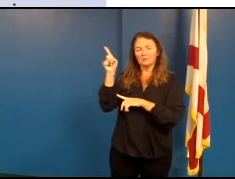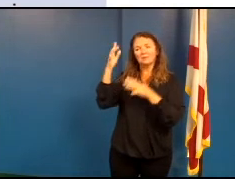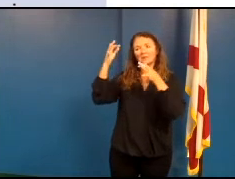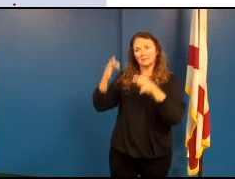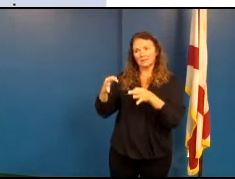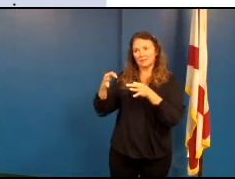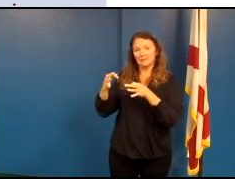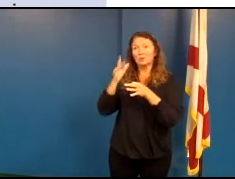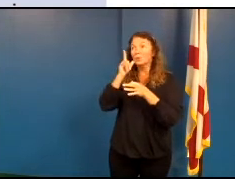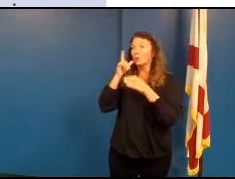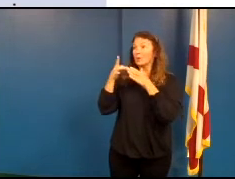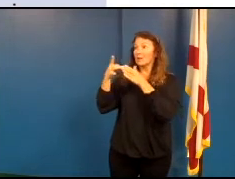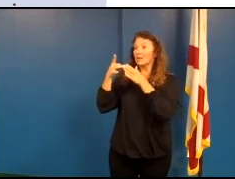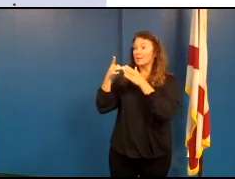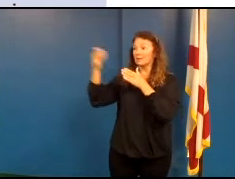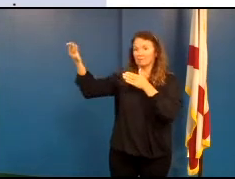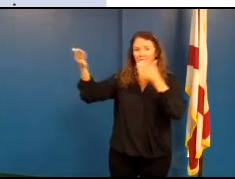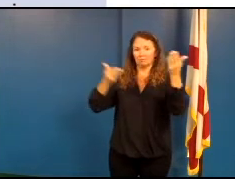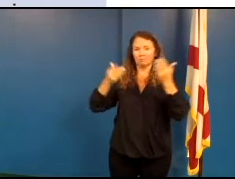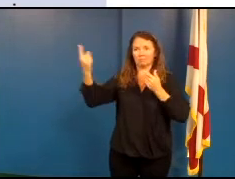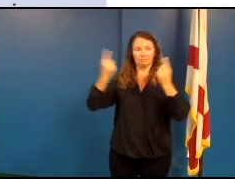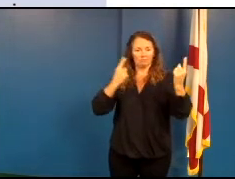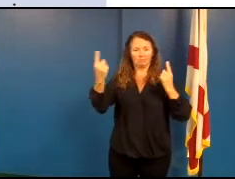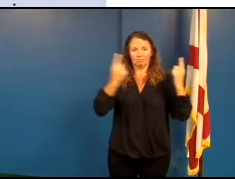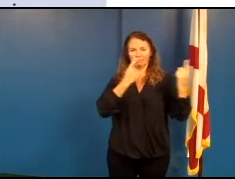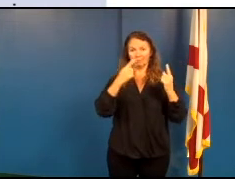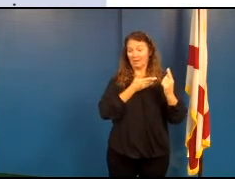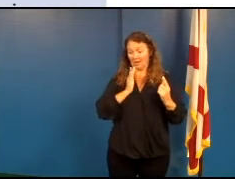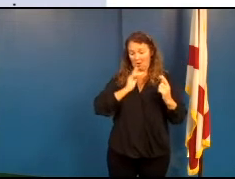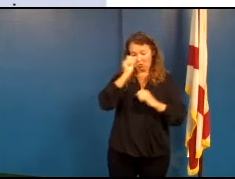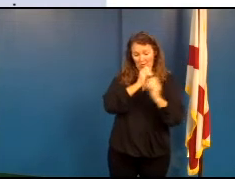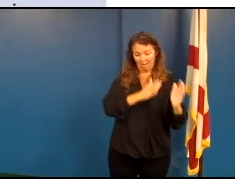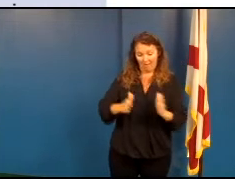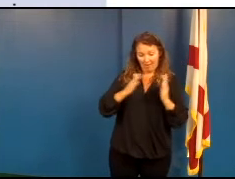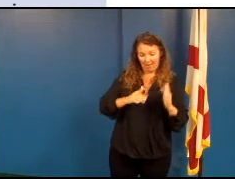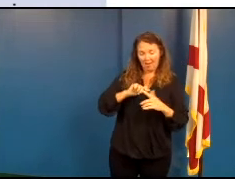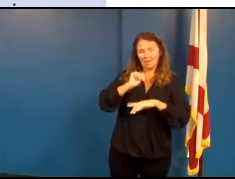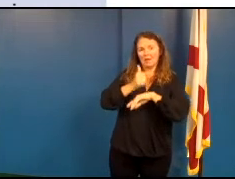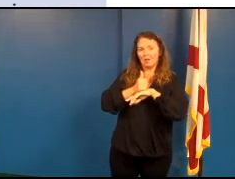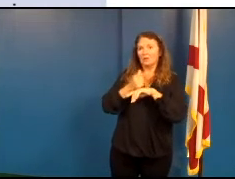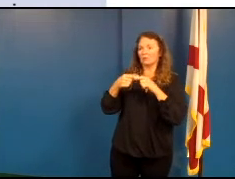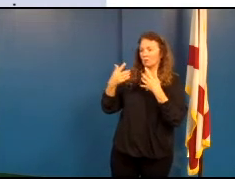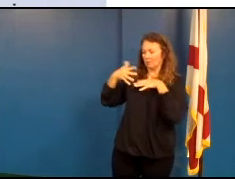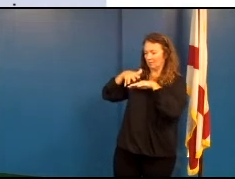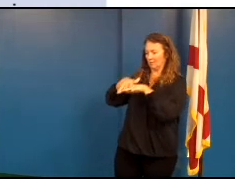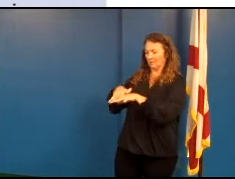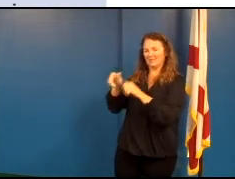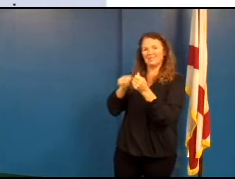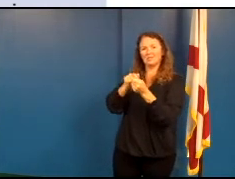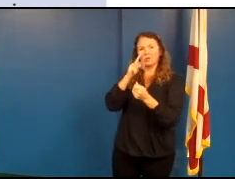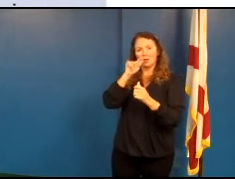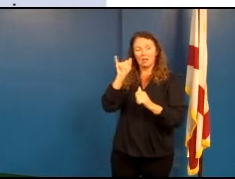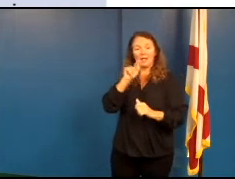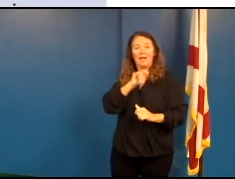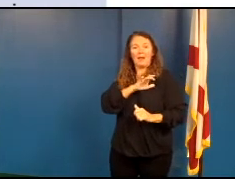the leaders that were leading some of the current strategic plan and starting to realign that